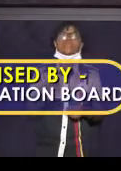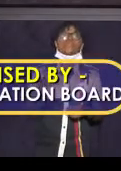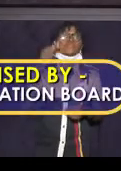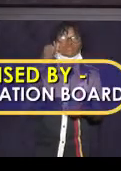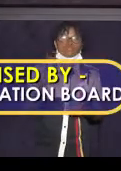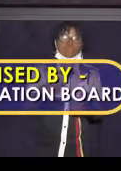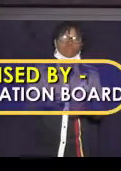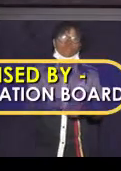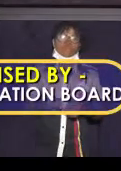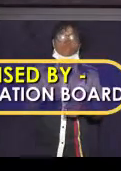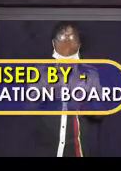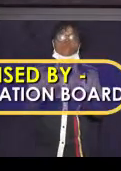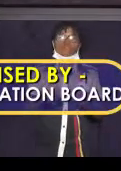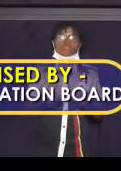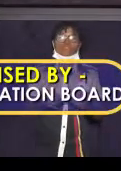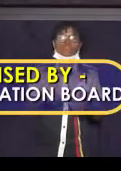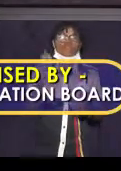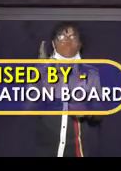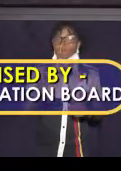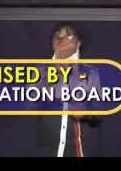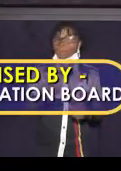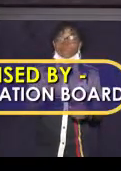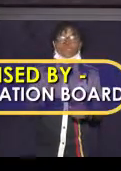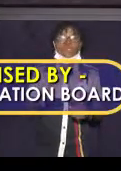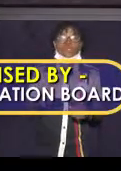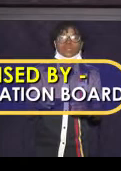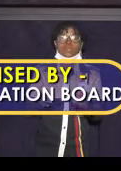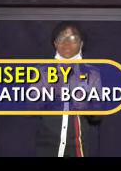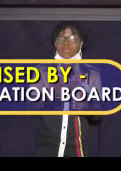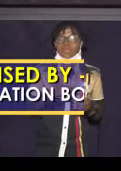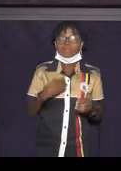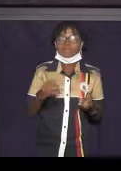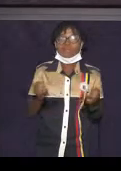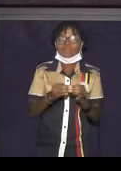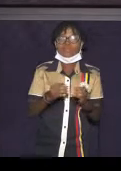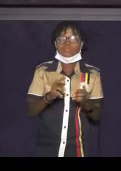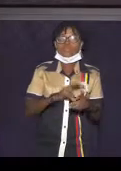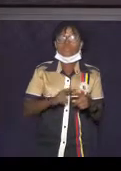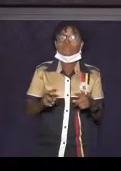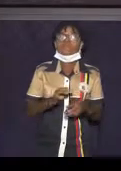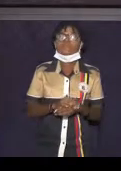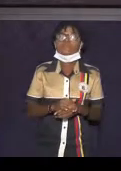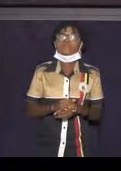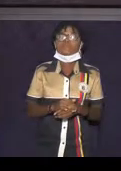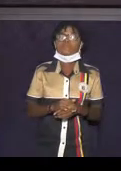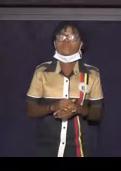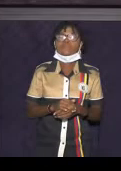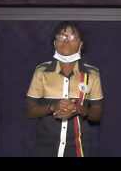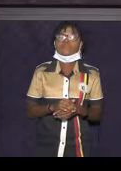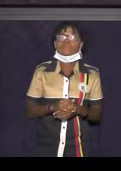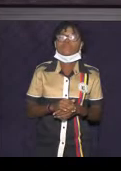phrase will be plus the verb.